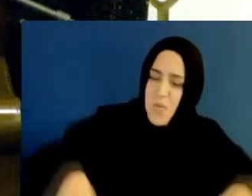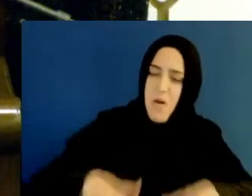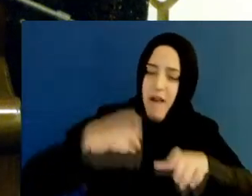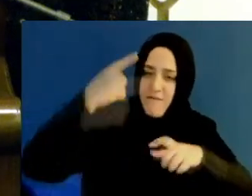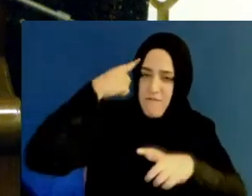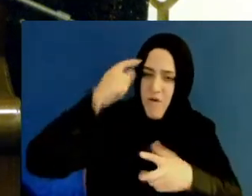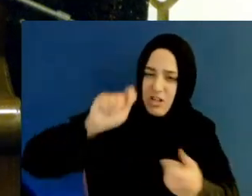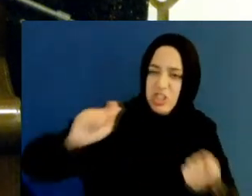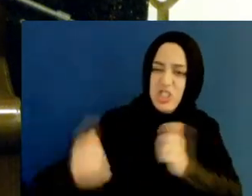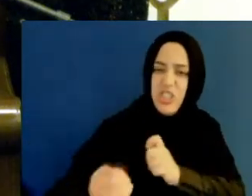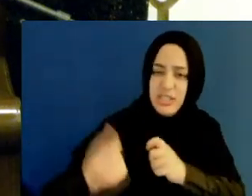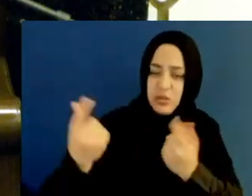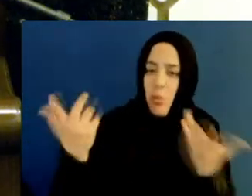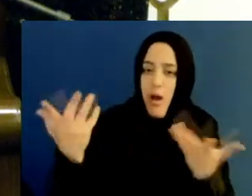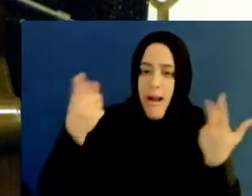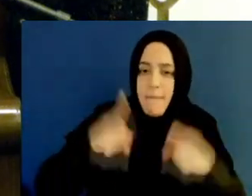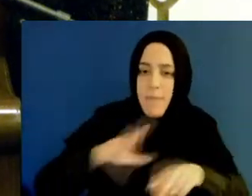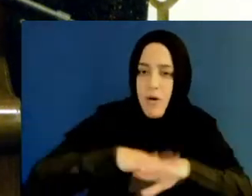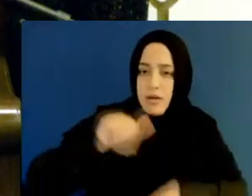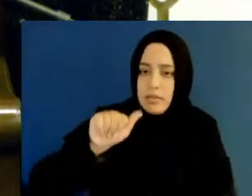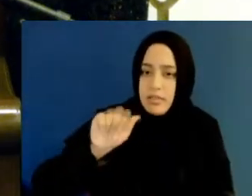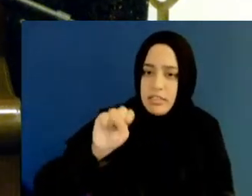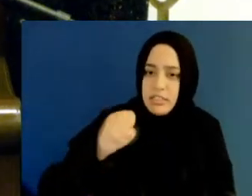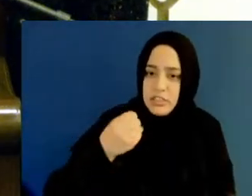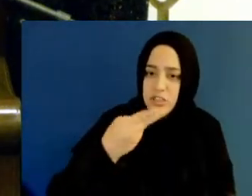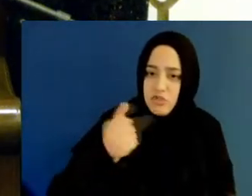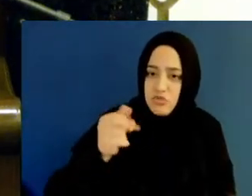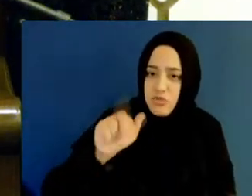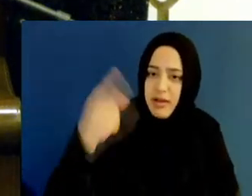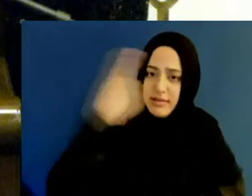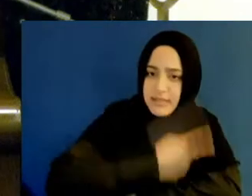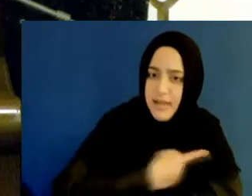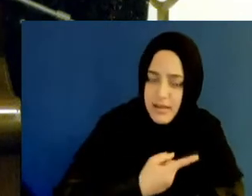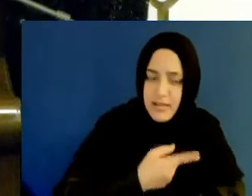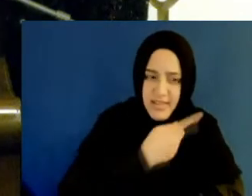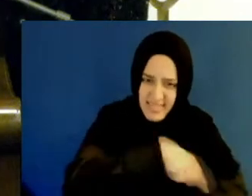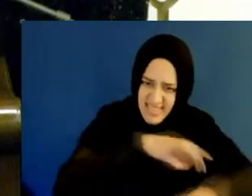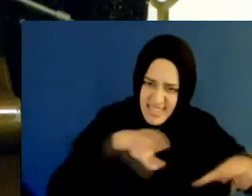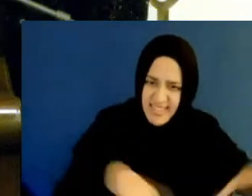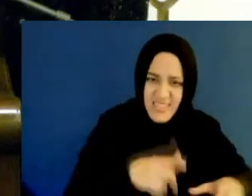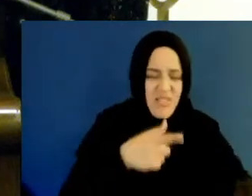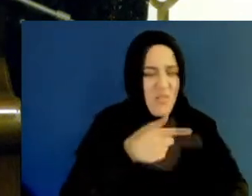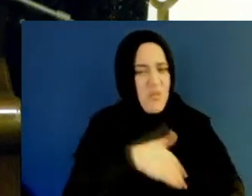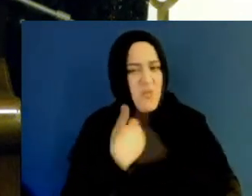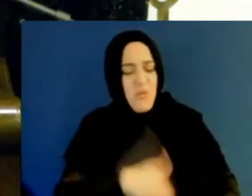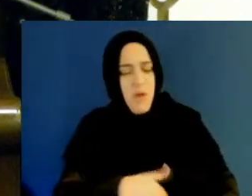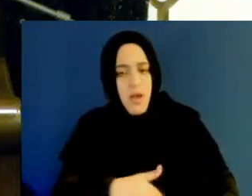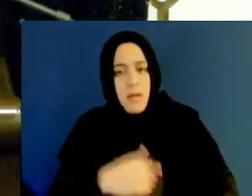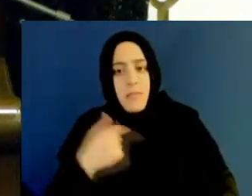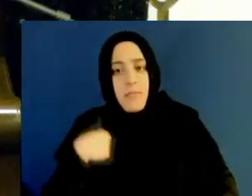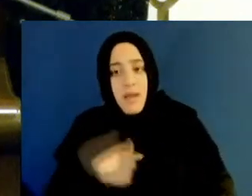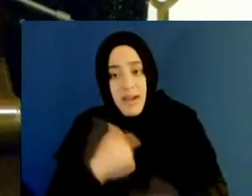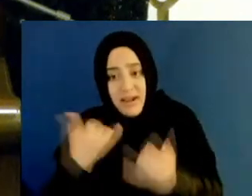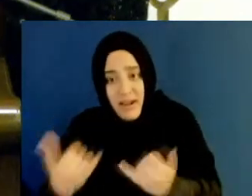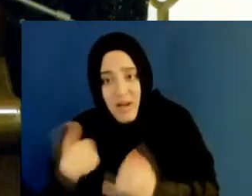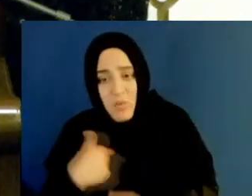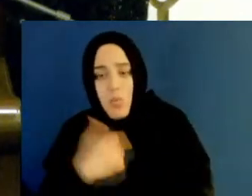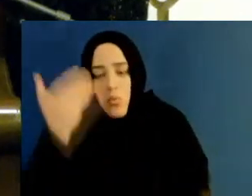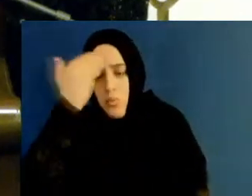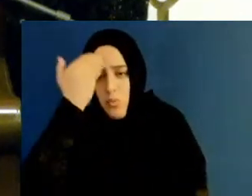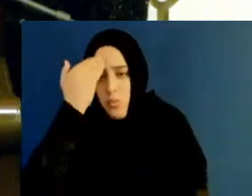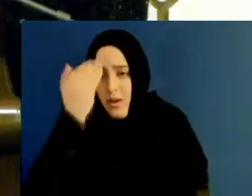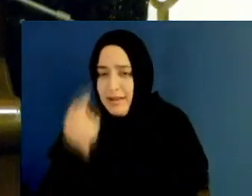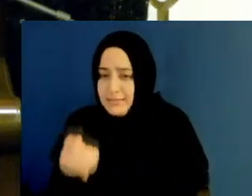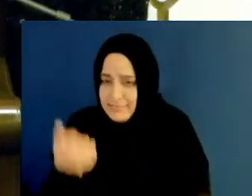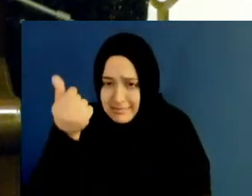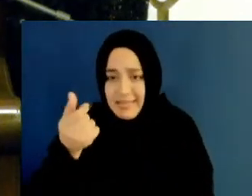Ashura. Now what you and I know is perhaps less than percentage of what actually happened on the day of Ashura.